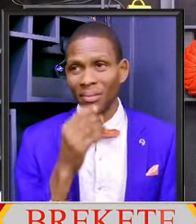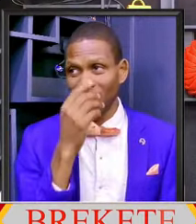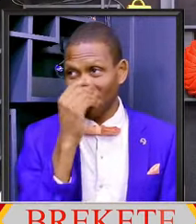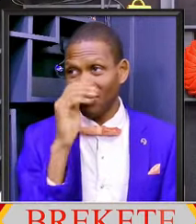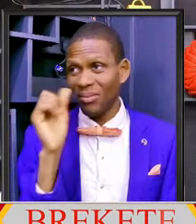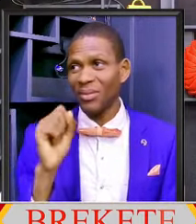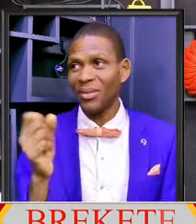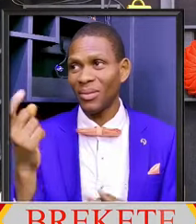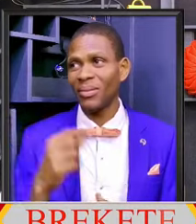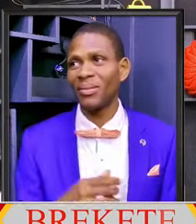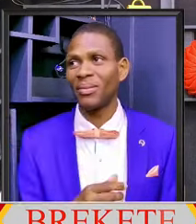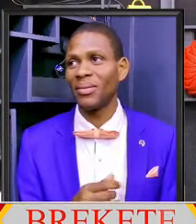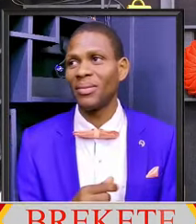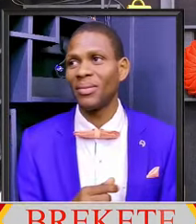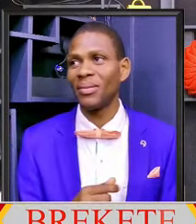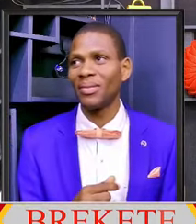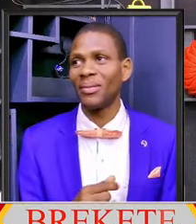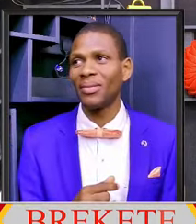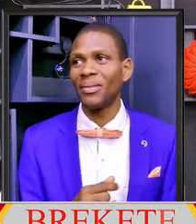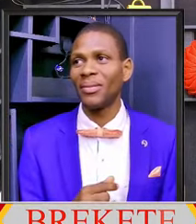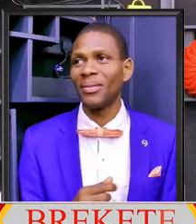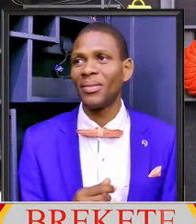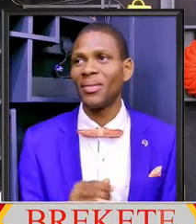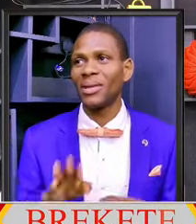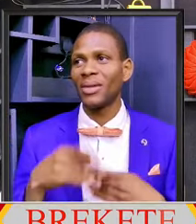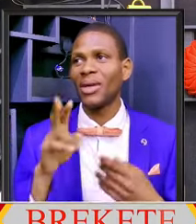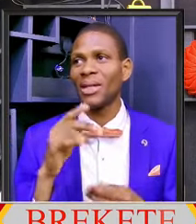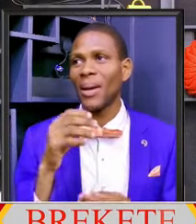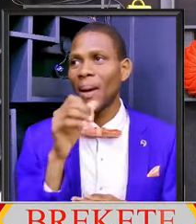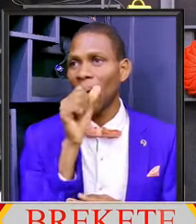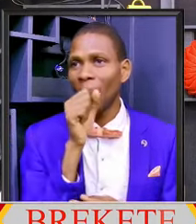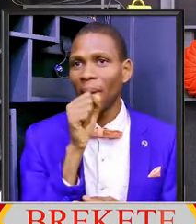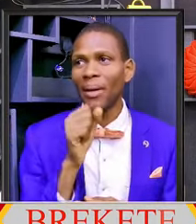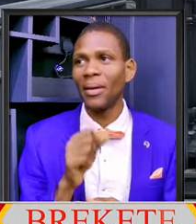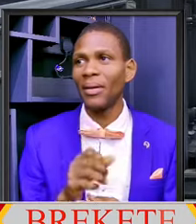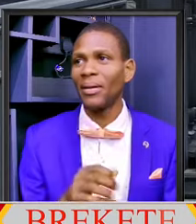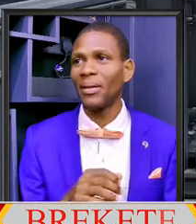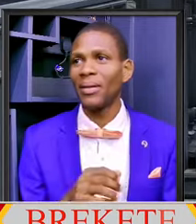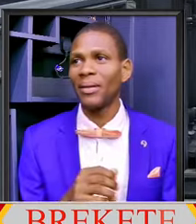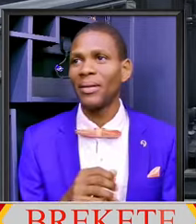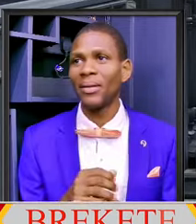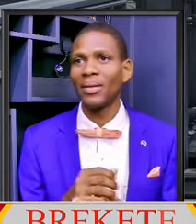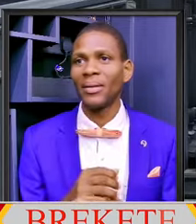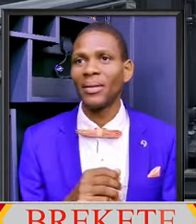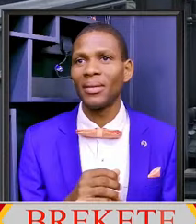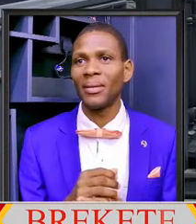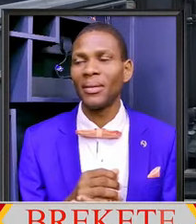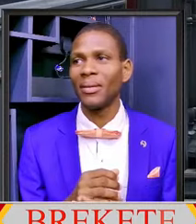Yes, my dear, come in. Give her the microphone.